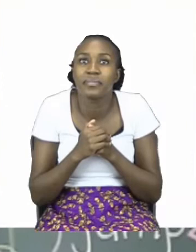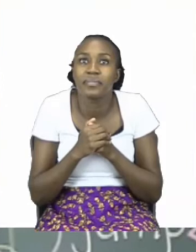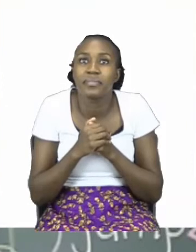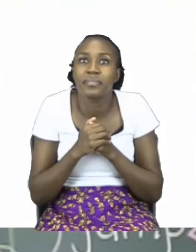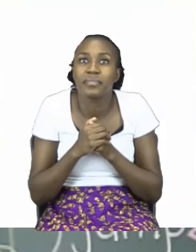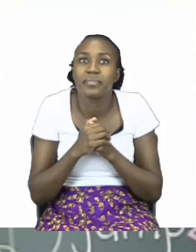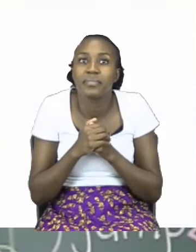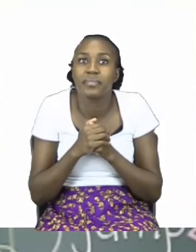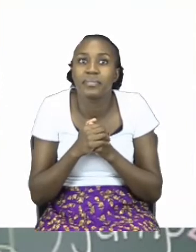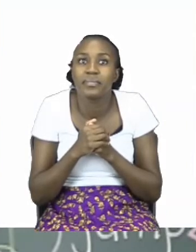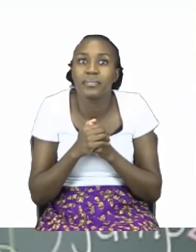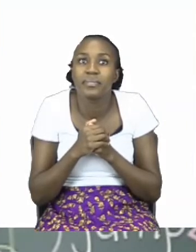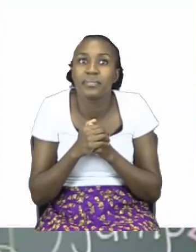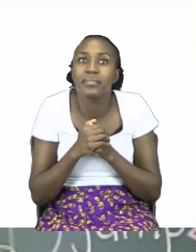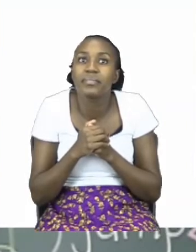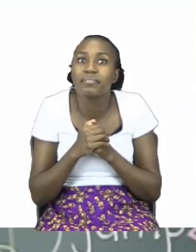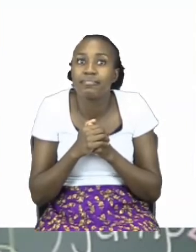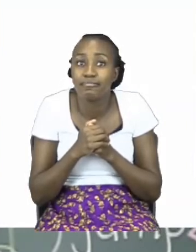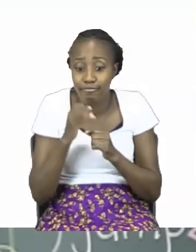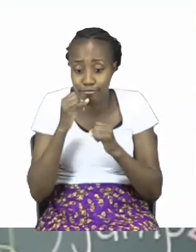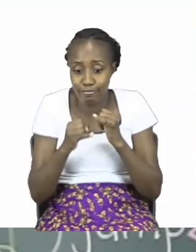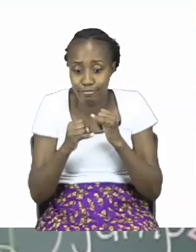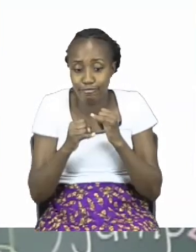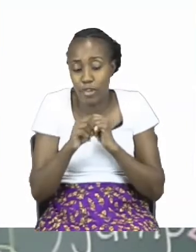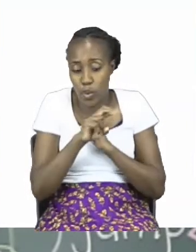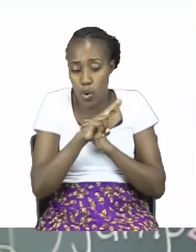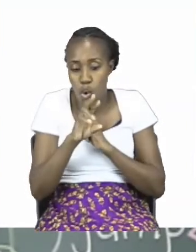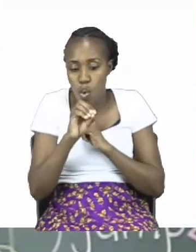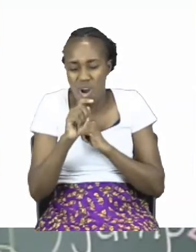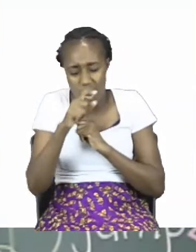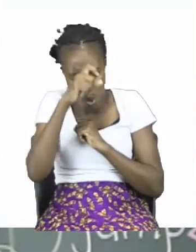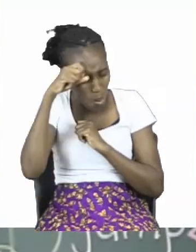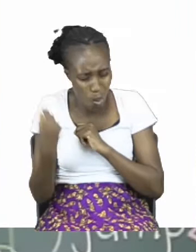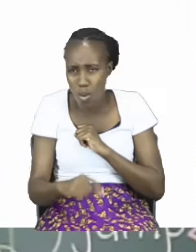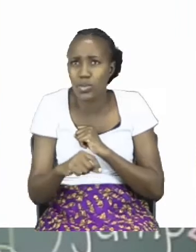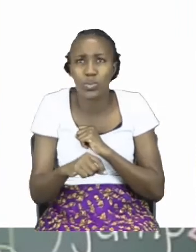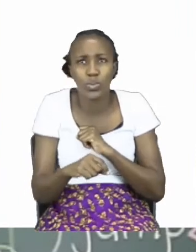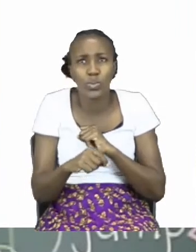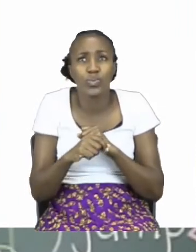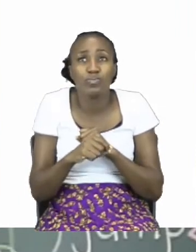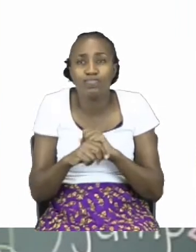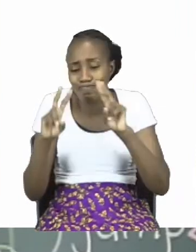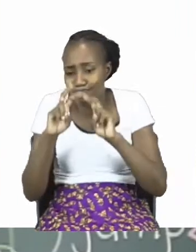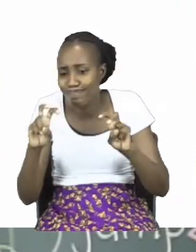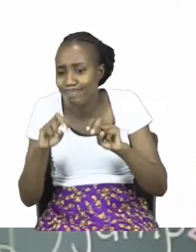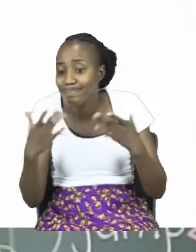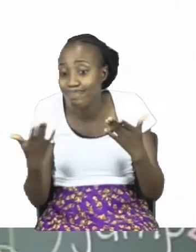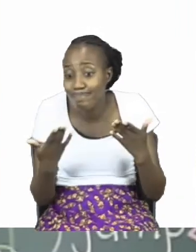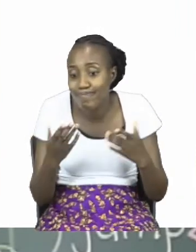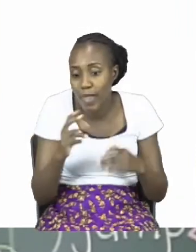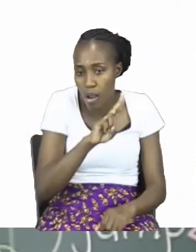on to the next one. Now the next word is the word hot. So we're going to look for the word hot starting with